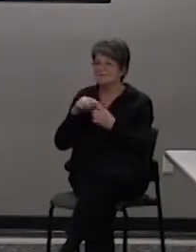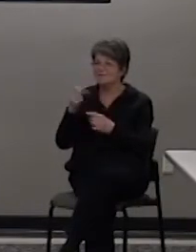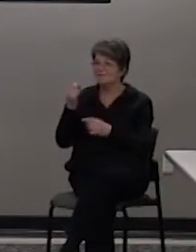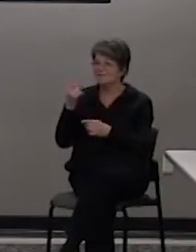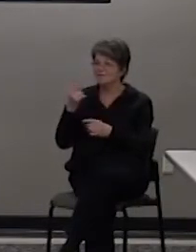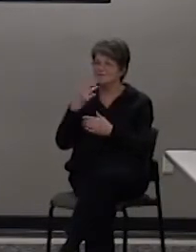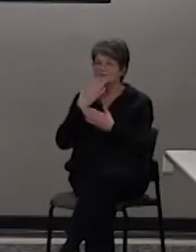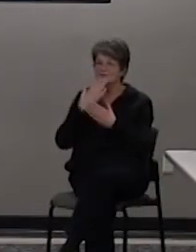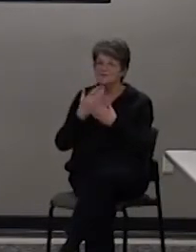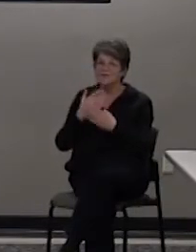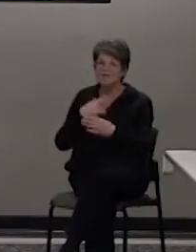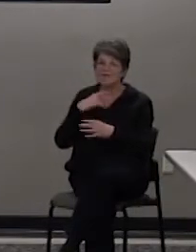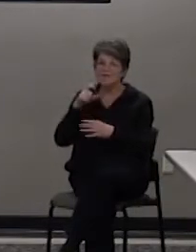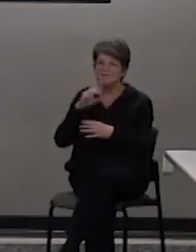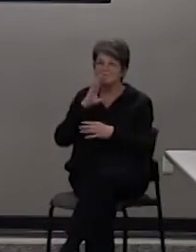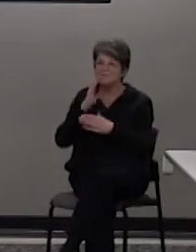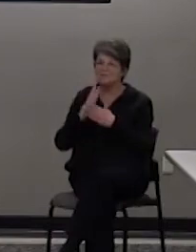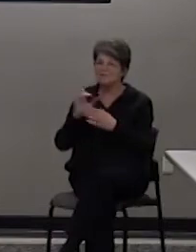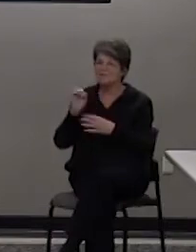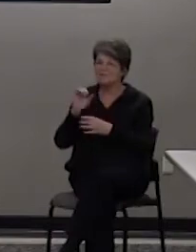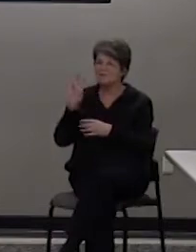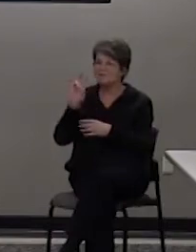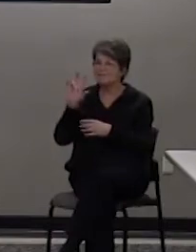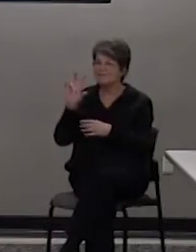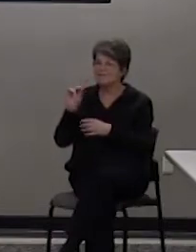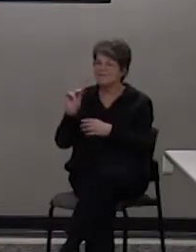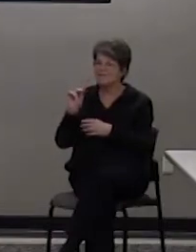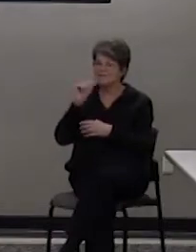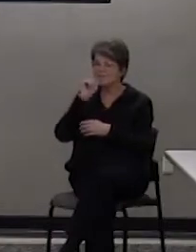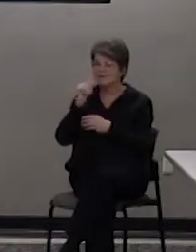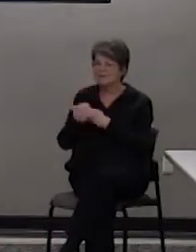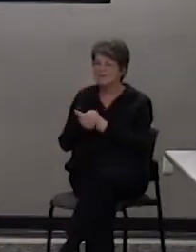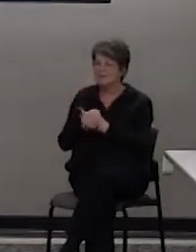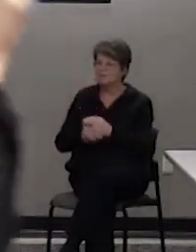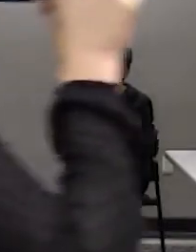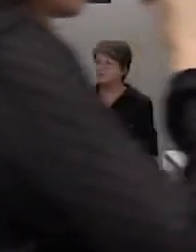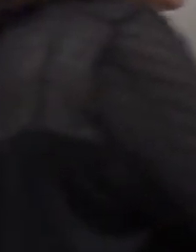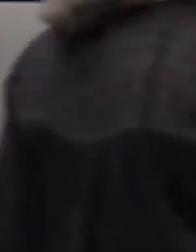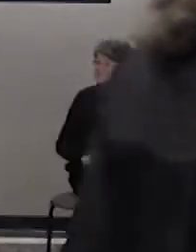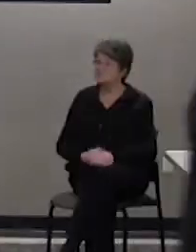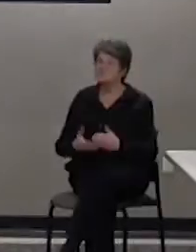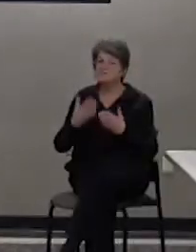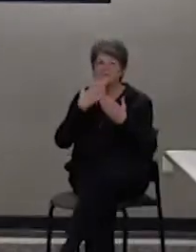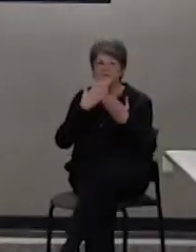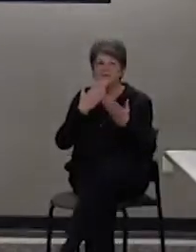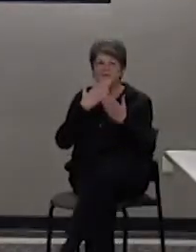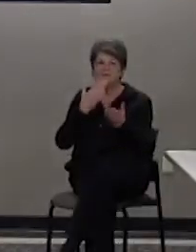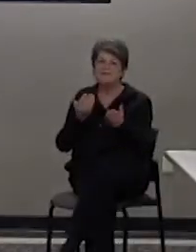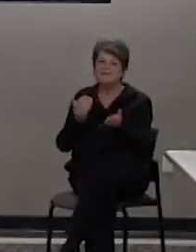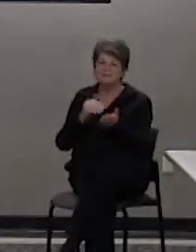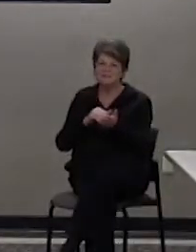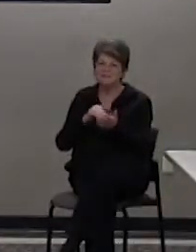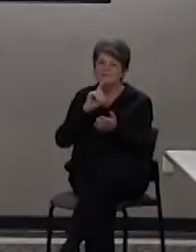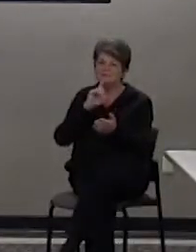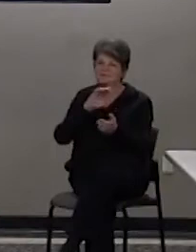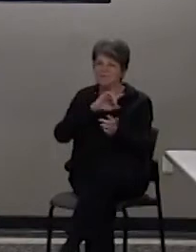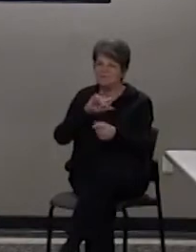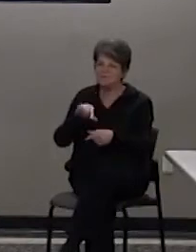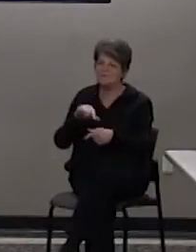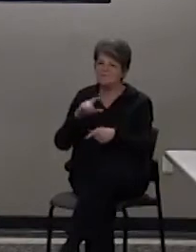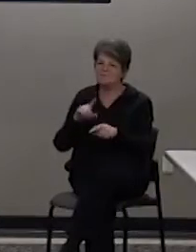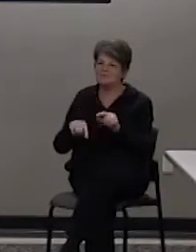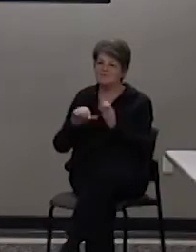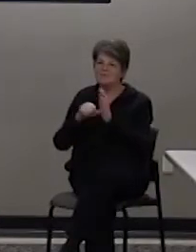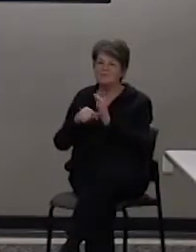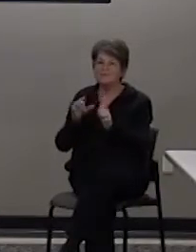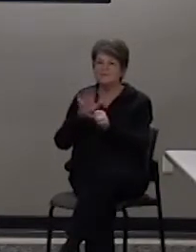I just need to be somewhere at 7:30 tomorrow morning. I know that that's the next thing on my calendar. I want to thank you all yet again for being here. I